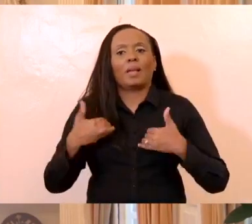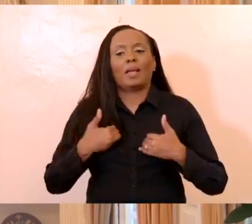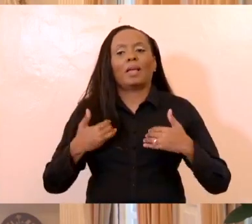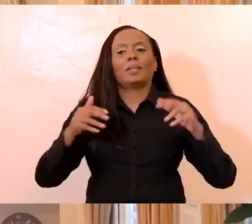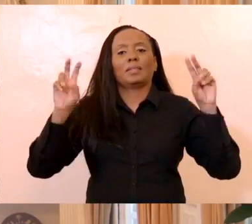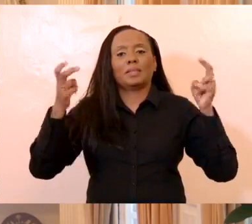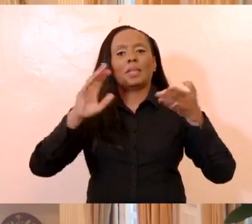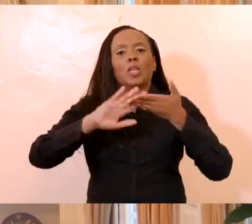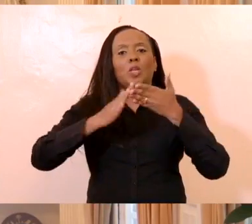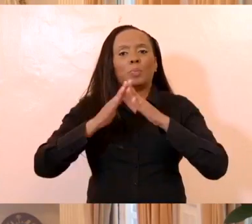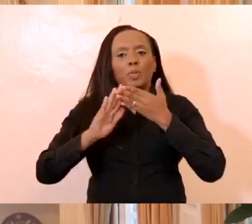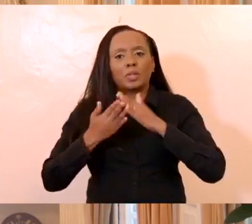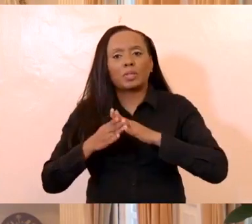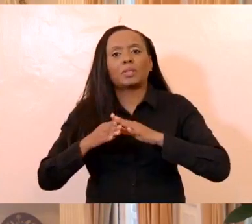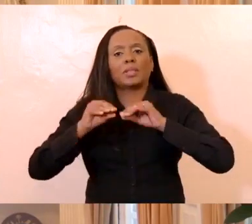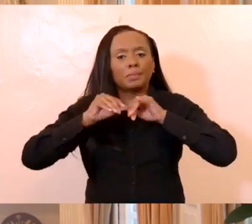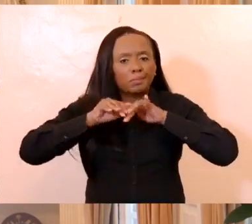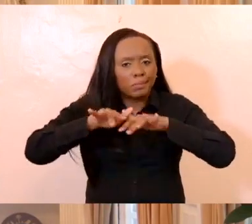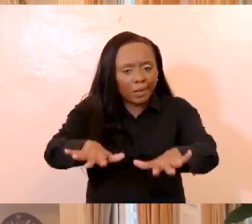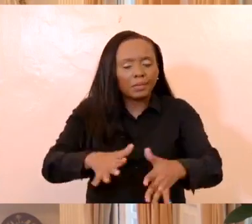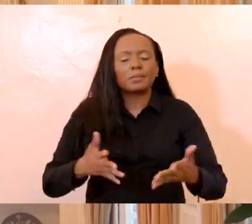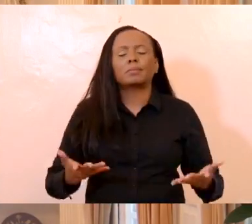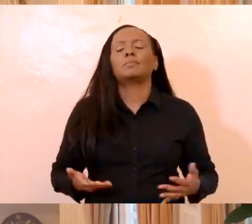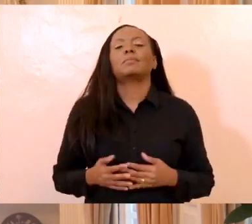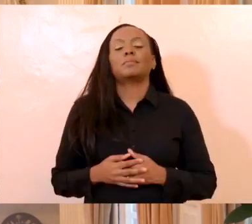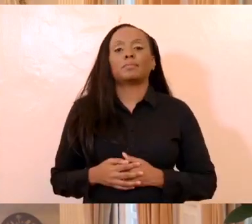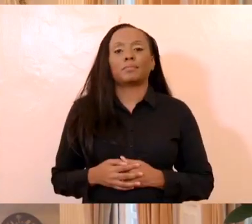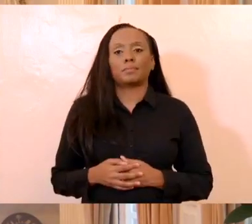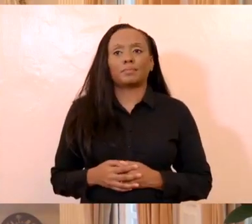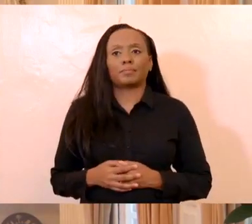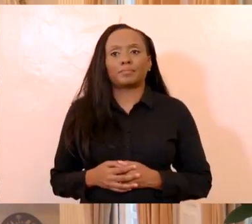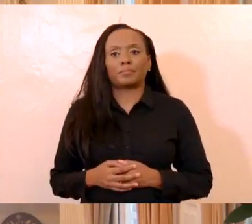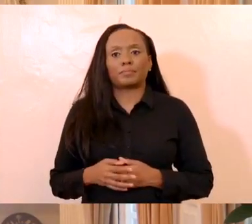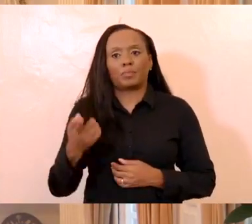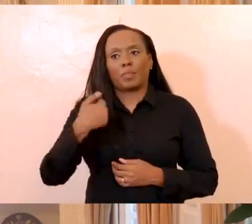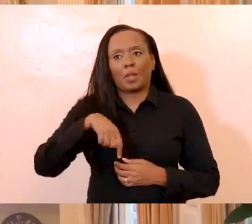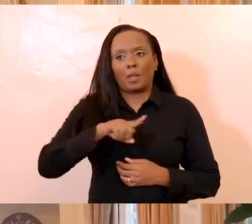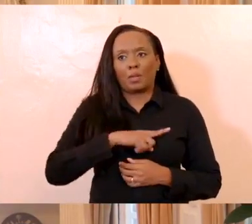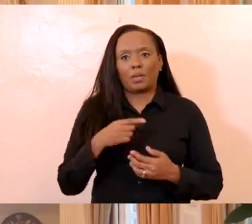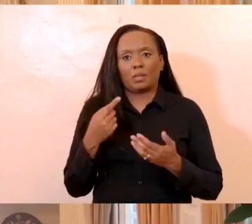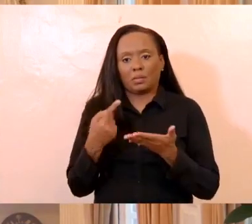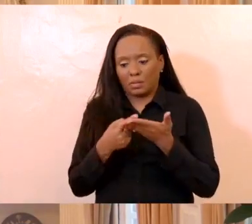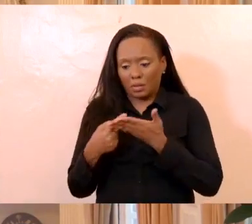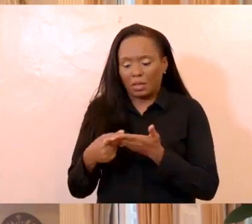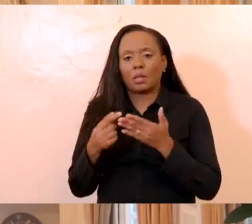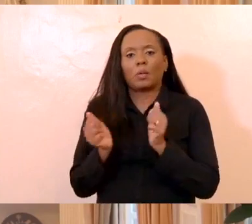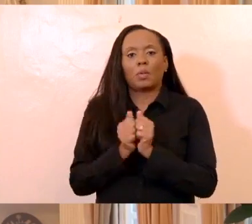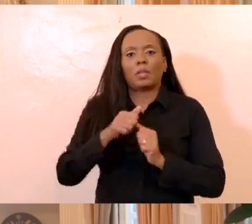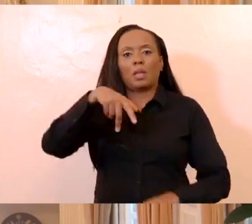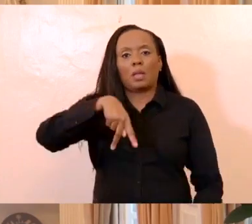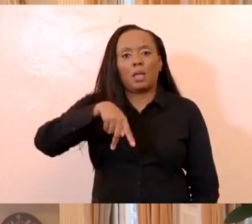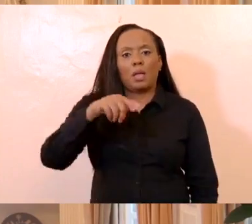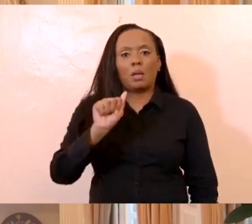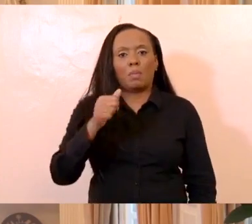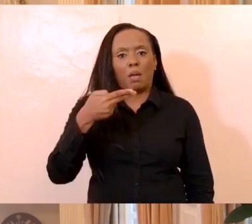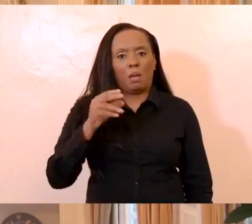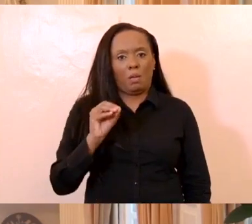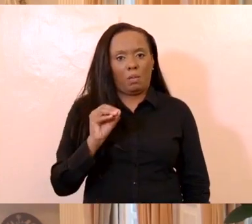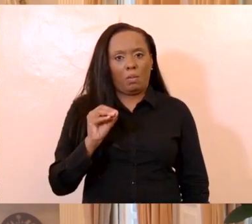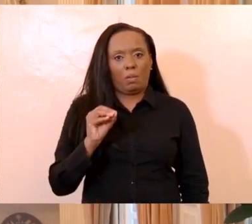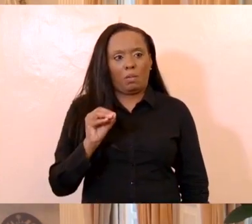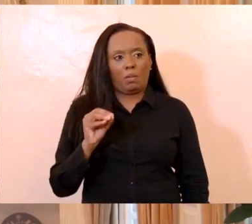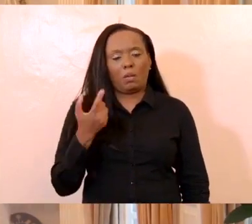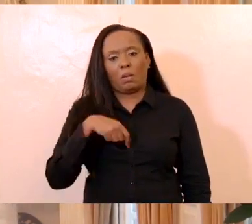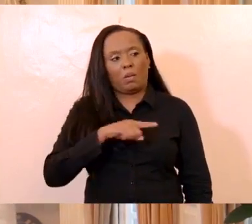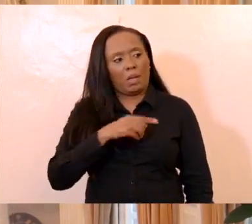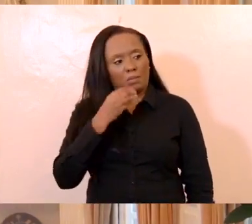Barbados. This is a situation which we have discussed with the Pan American Health Organization, and we have